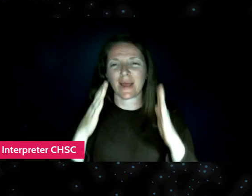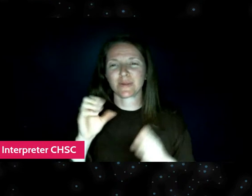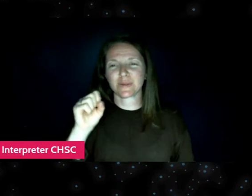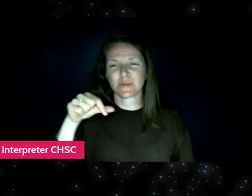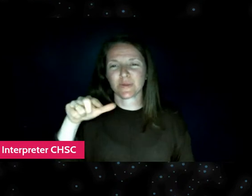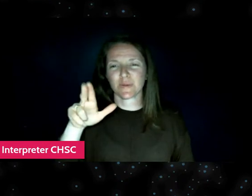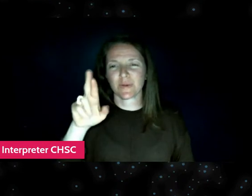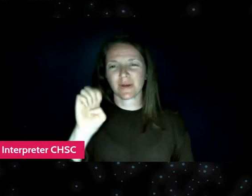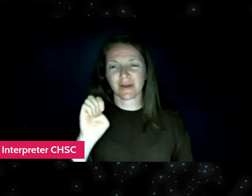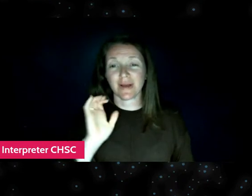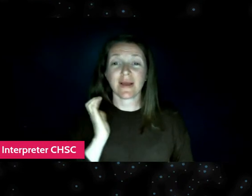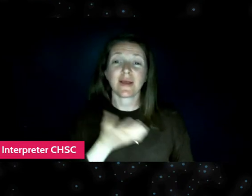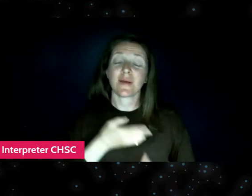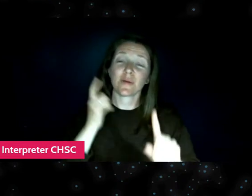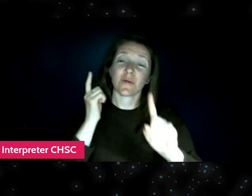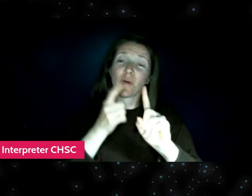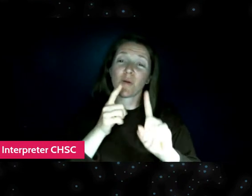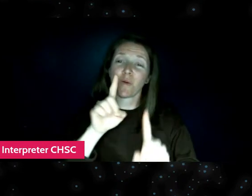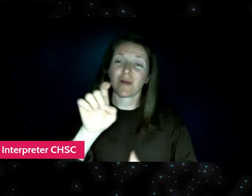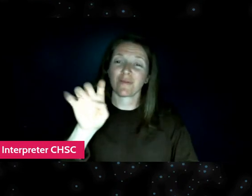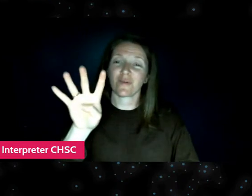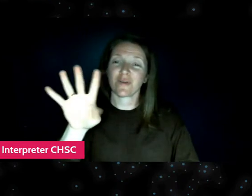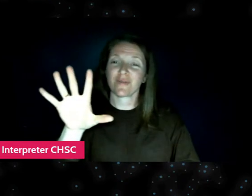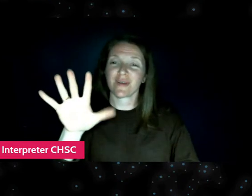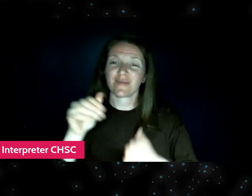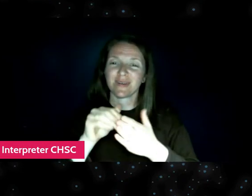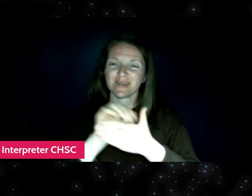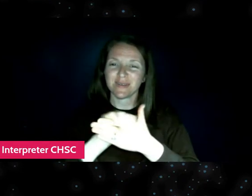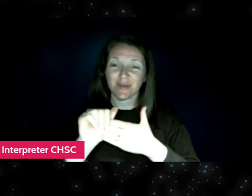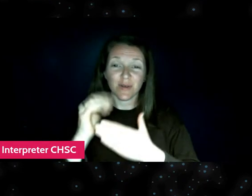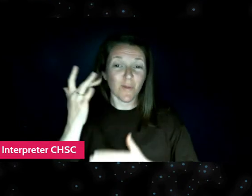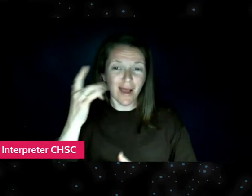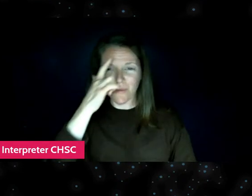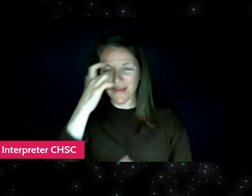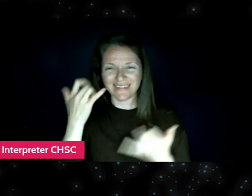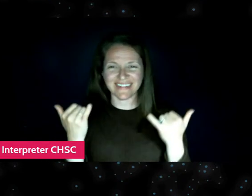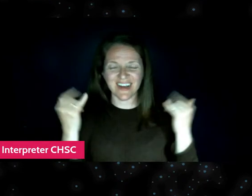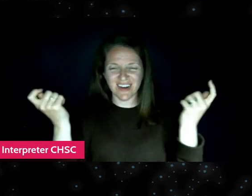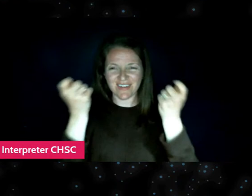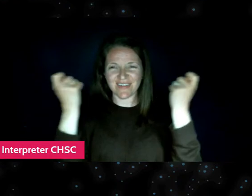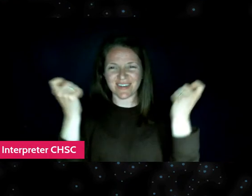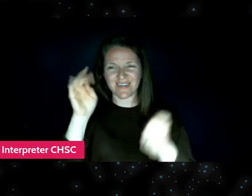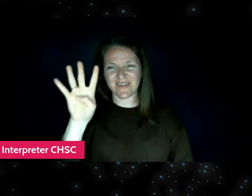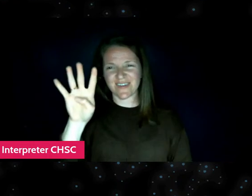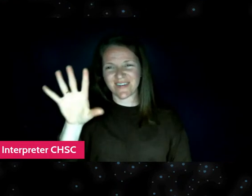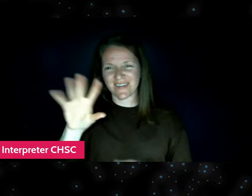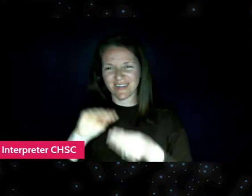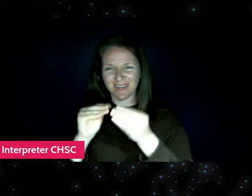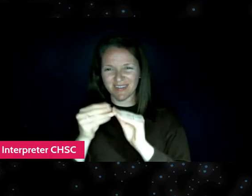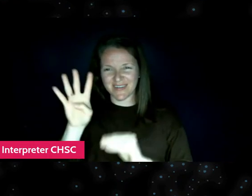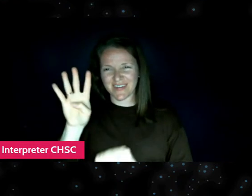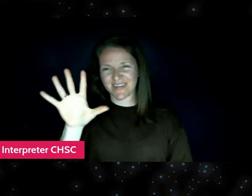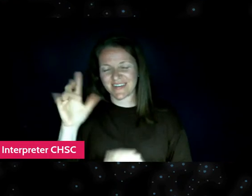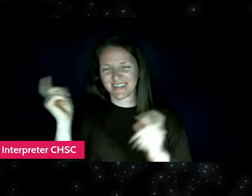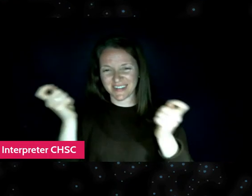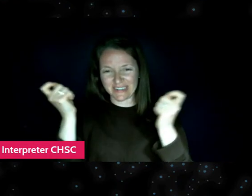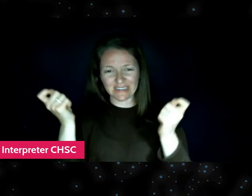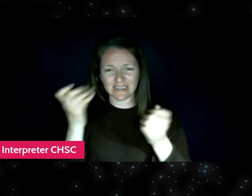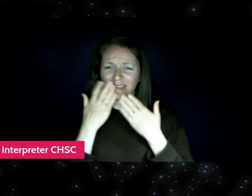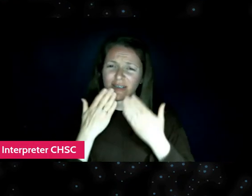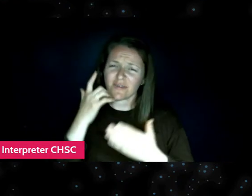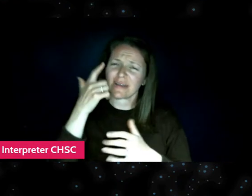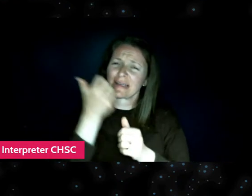$145,000 in honor of our 45th anniversary. Please know that we are so grateful for any amount you are able to give when you